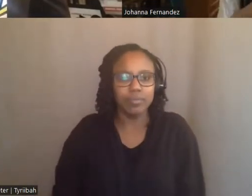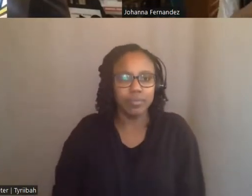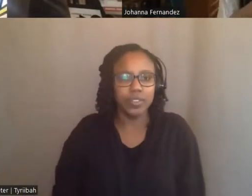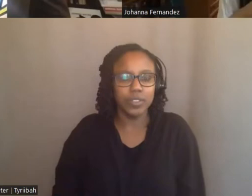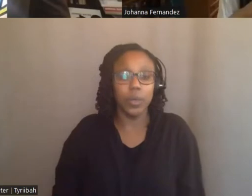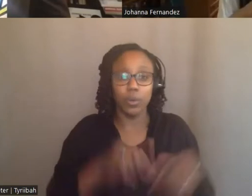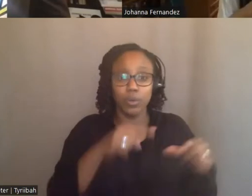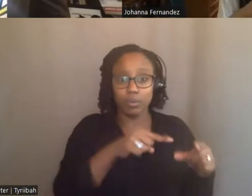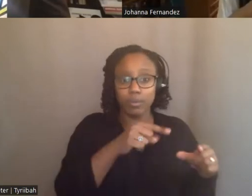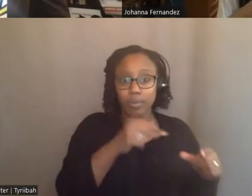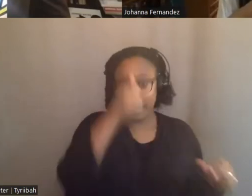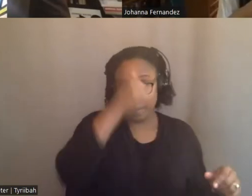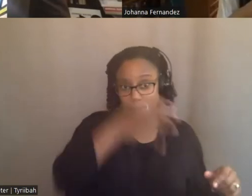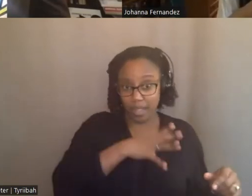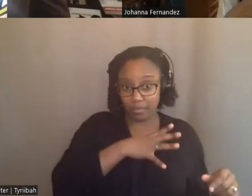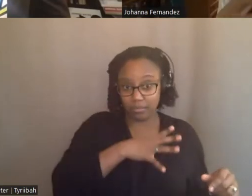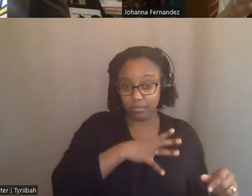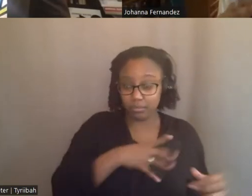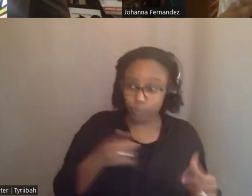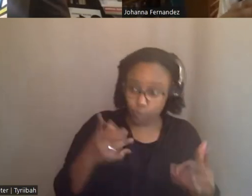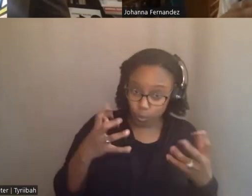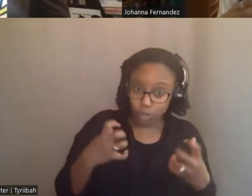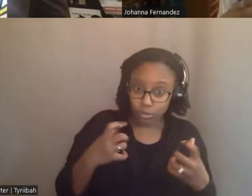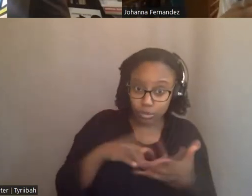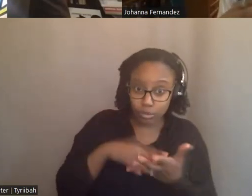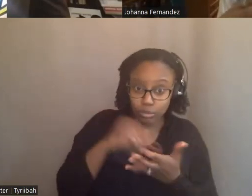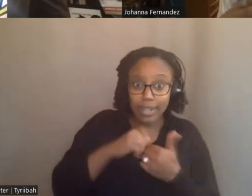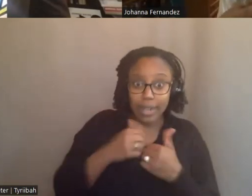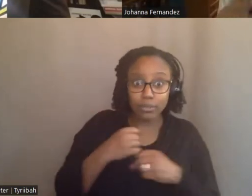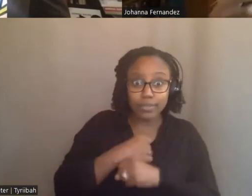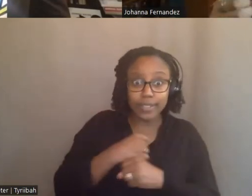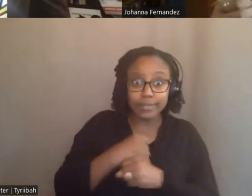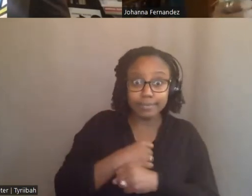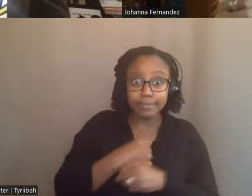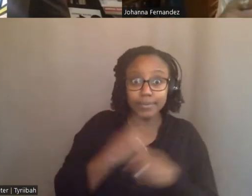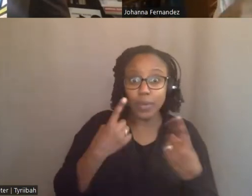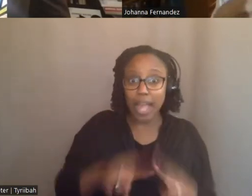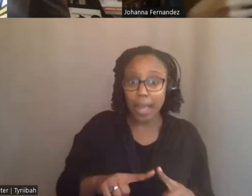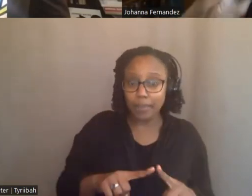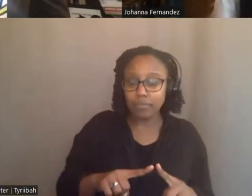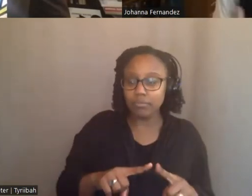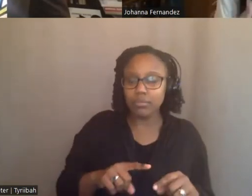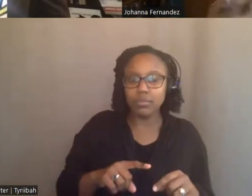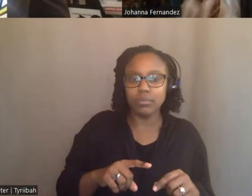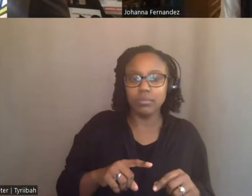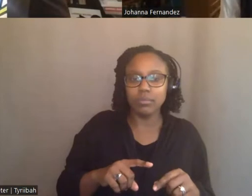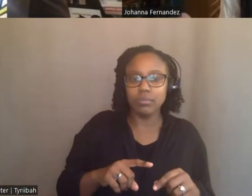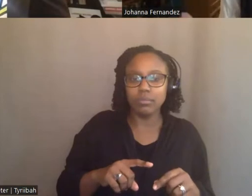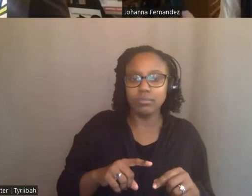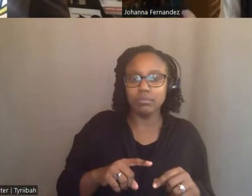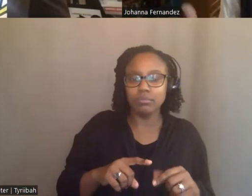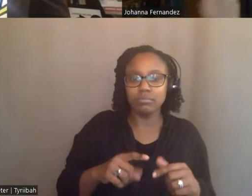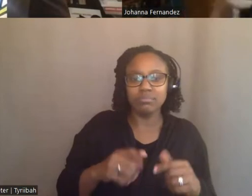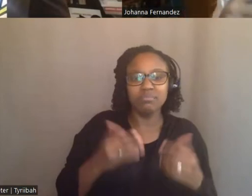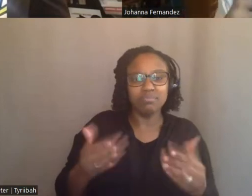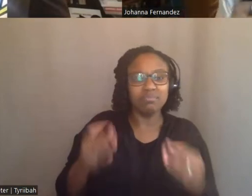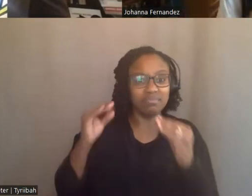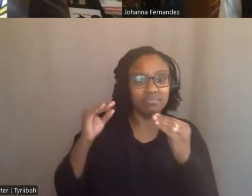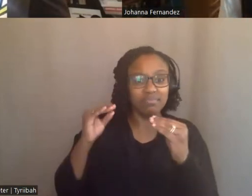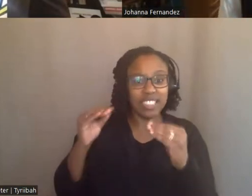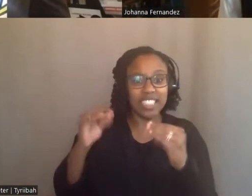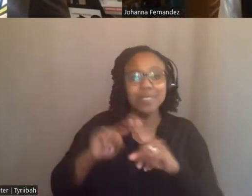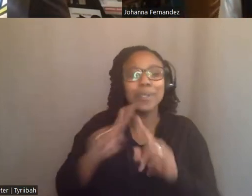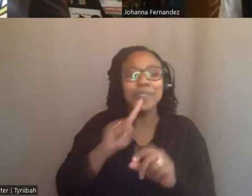arts? Let's go. And they abused them, literally, as they were being trained,